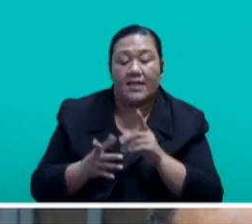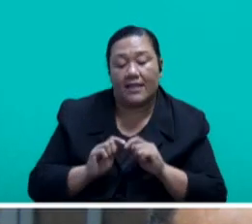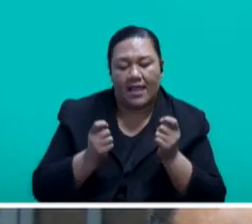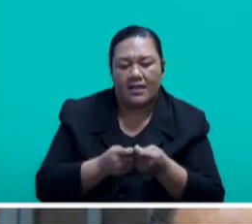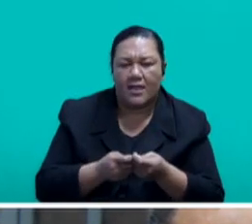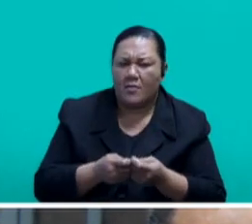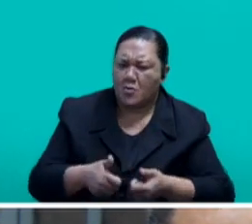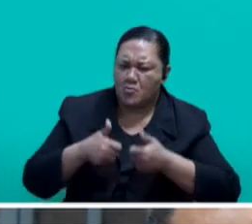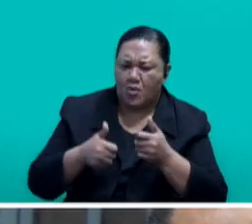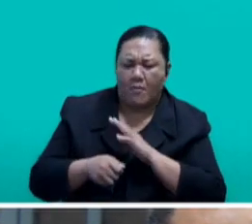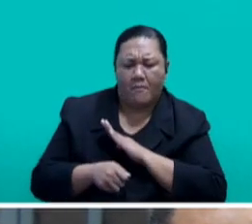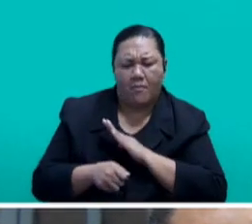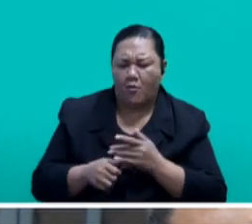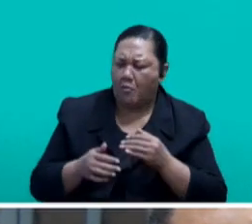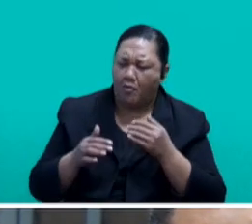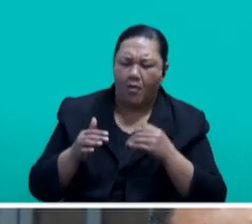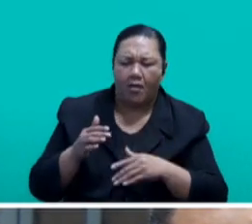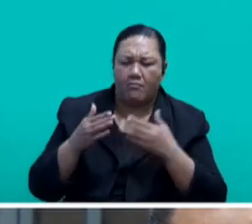comprehensive and visionary budget.